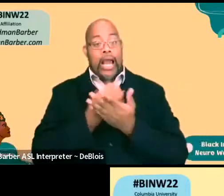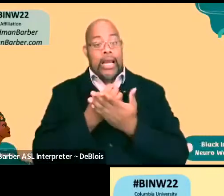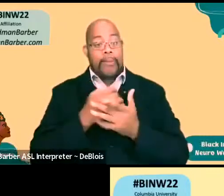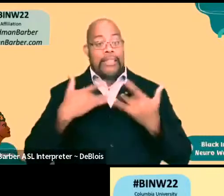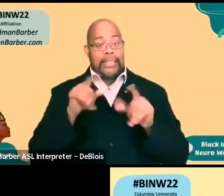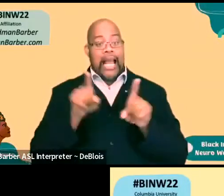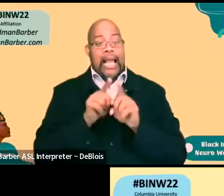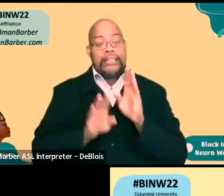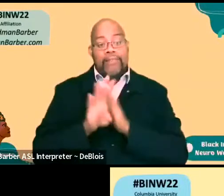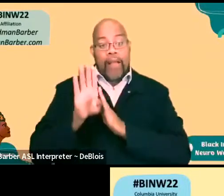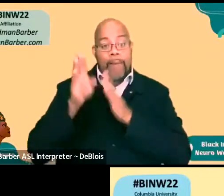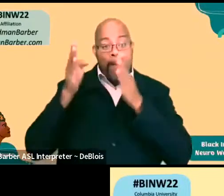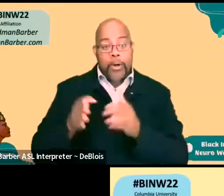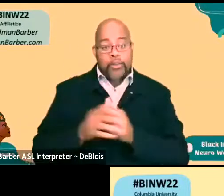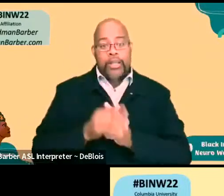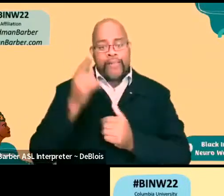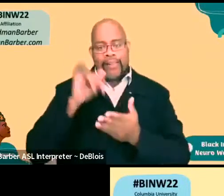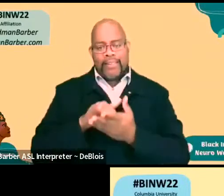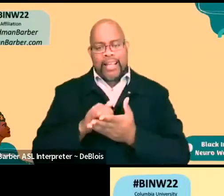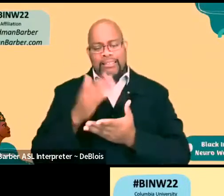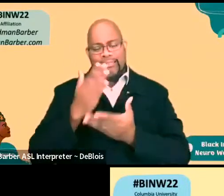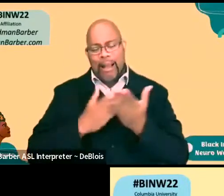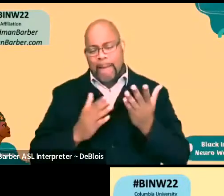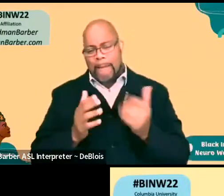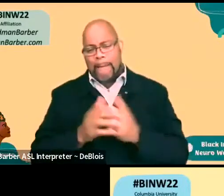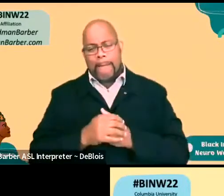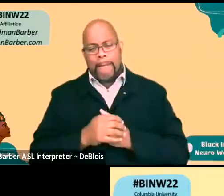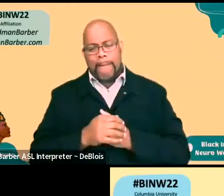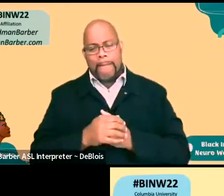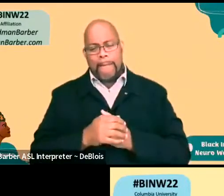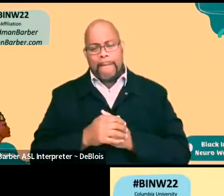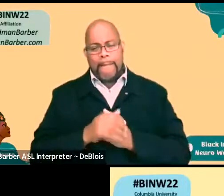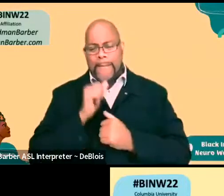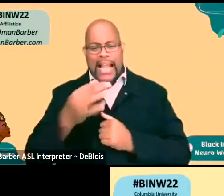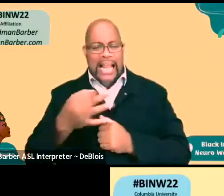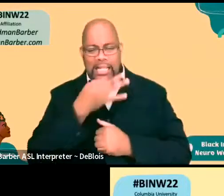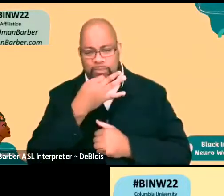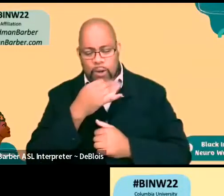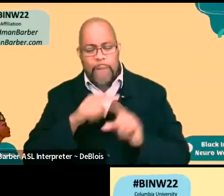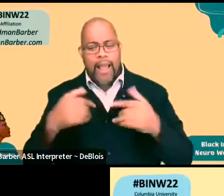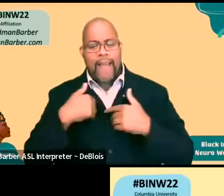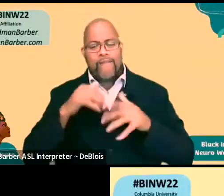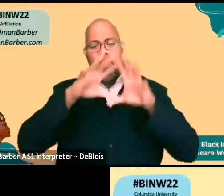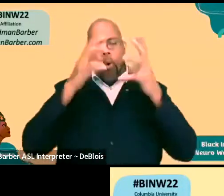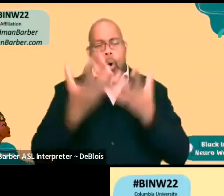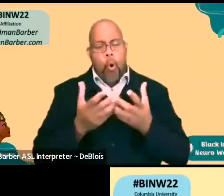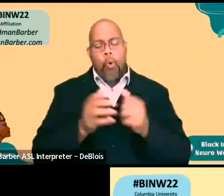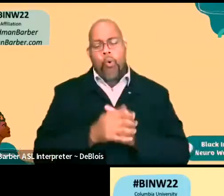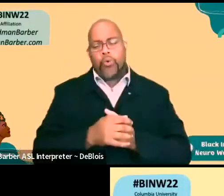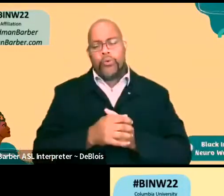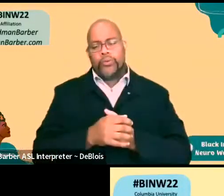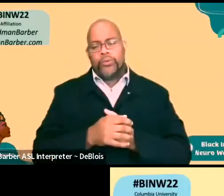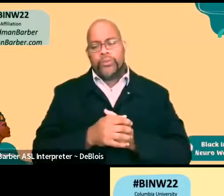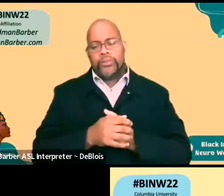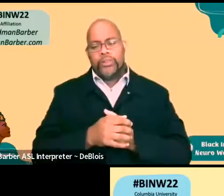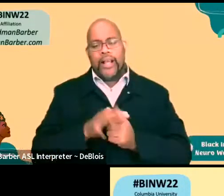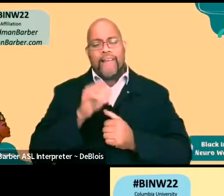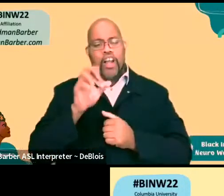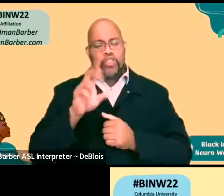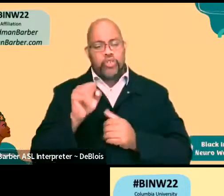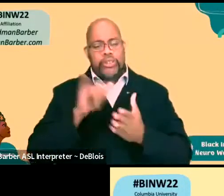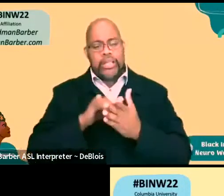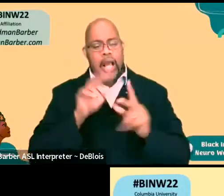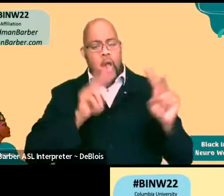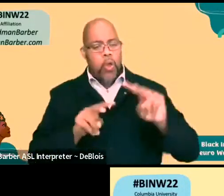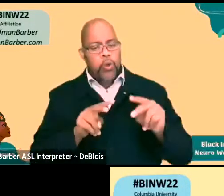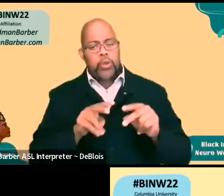a developing person. So I think there's I'm not an expert in this, but there's a whole set of factors that look